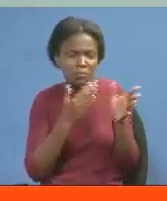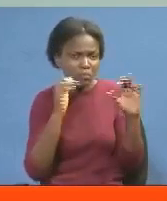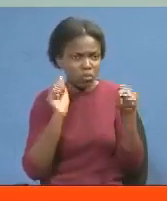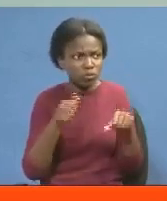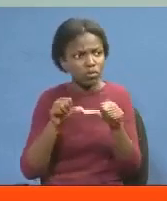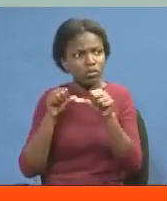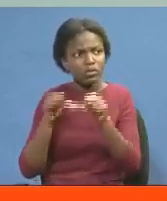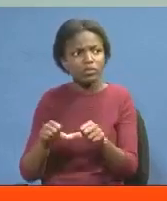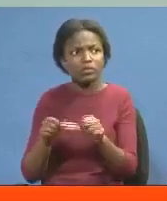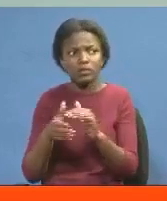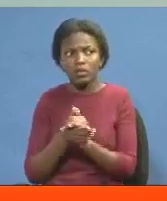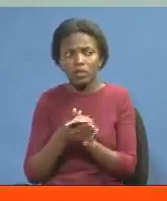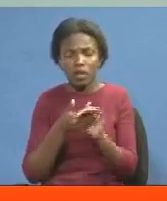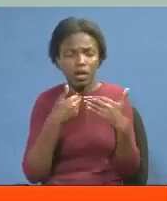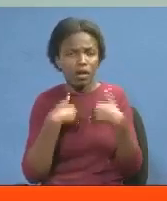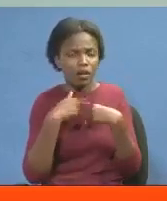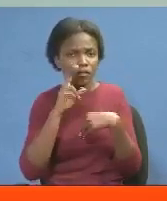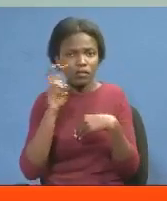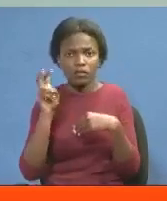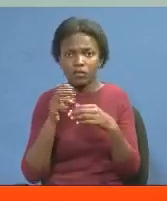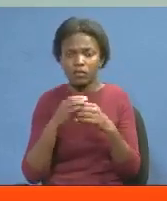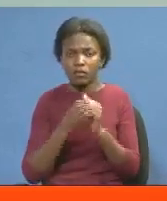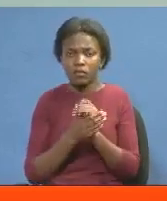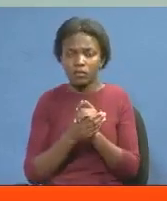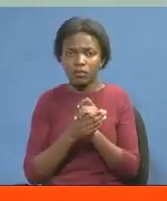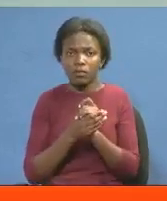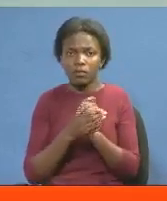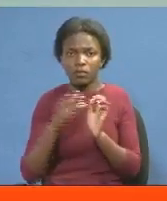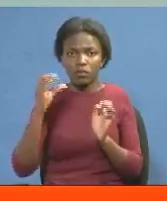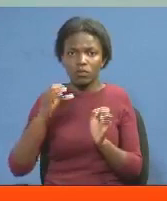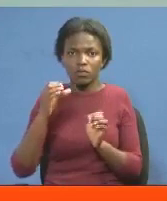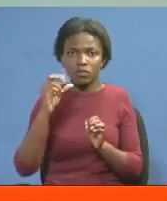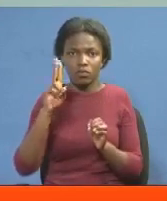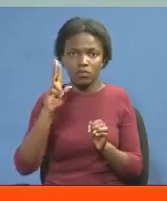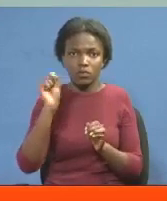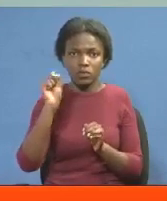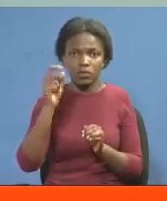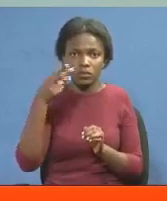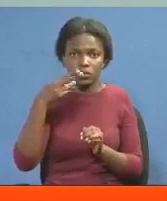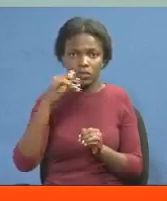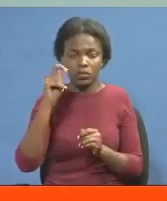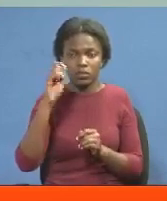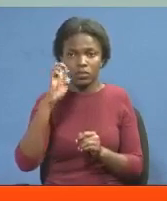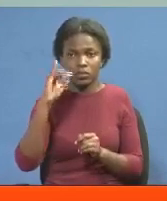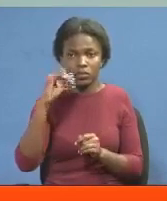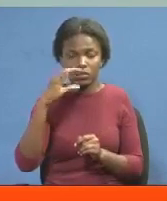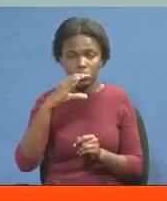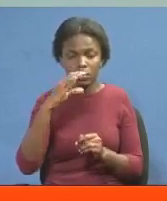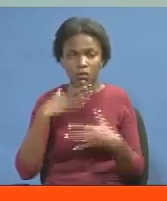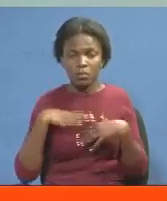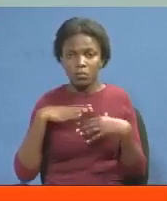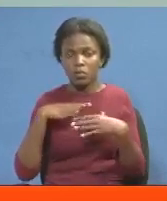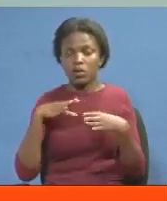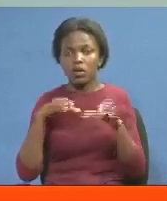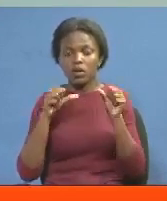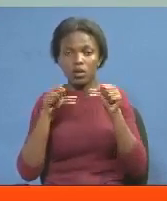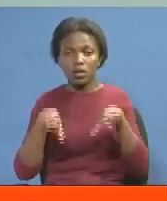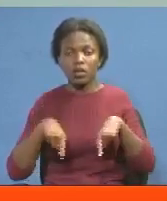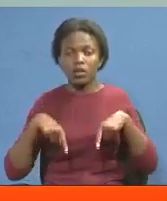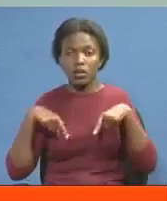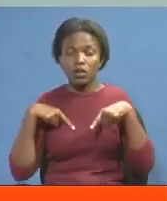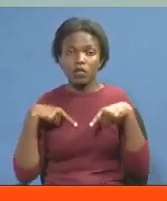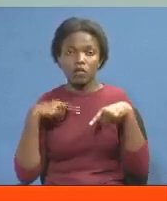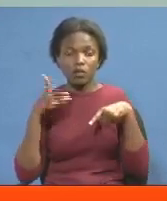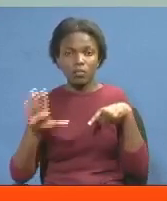Because we have seen the Kushite people living in some places, some spaces. They're very familiar with the